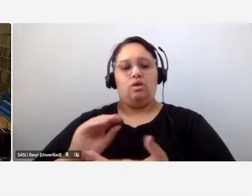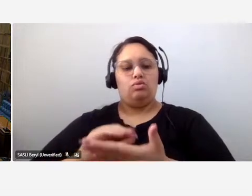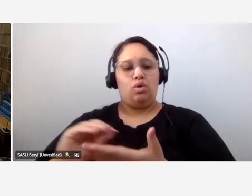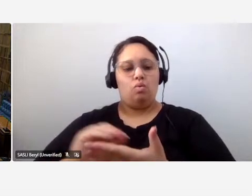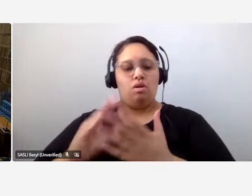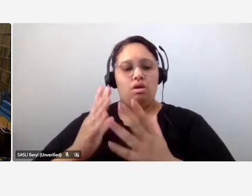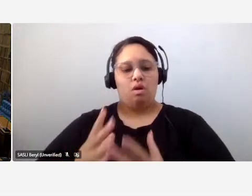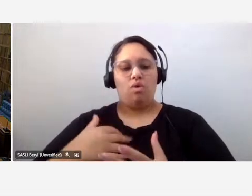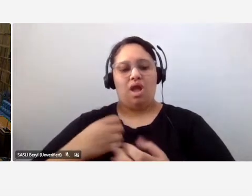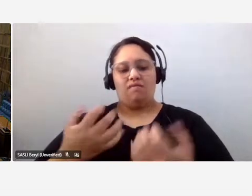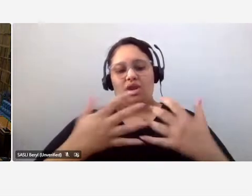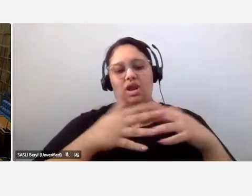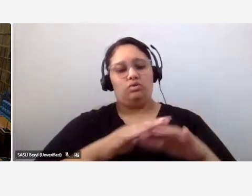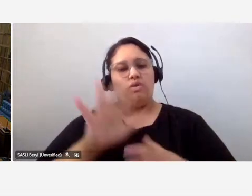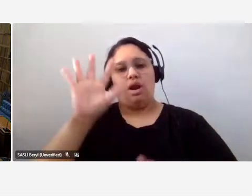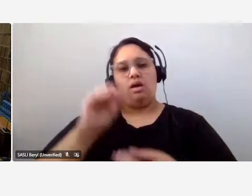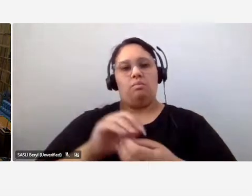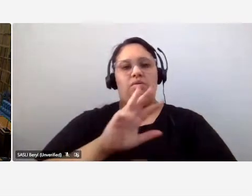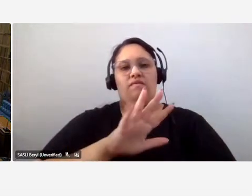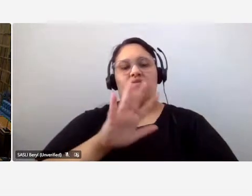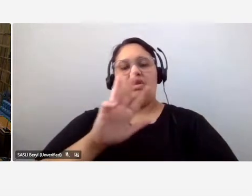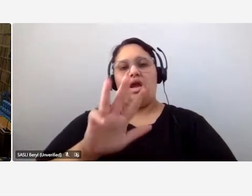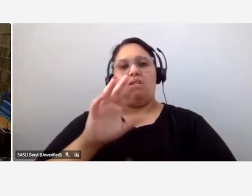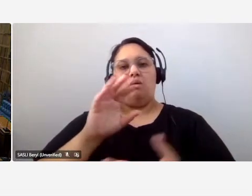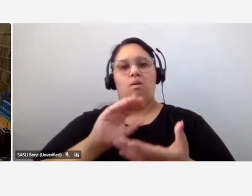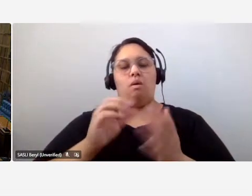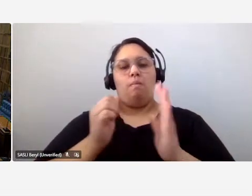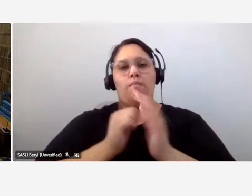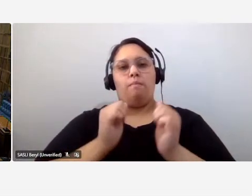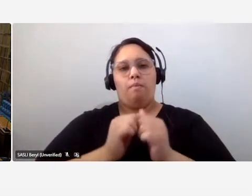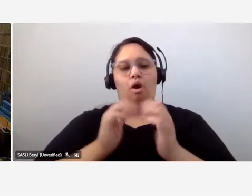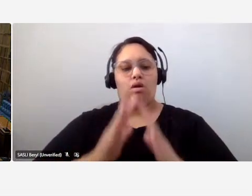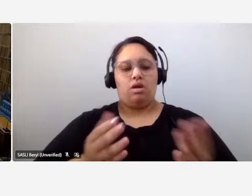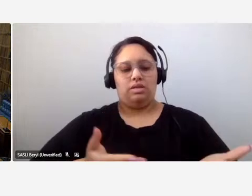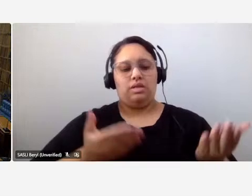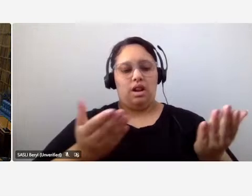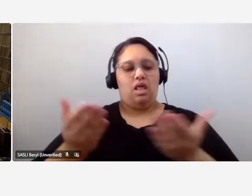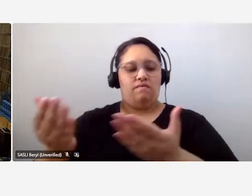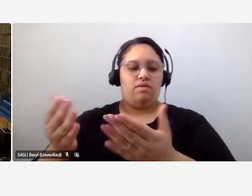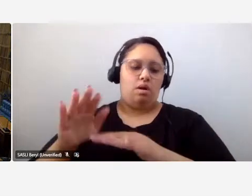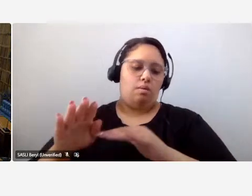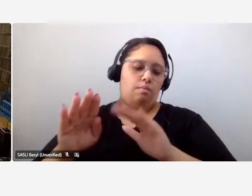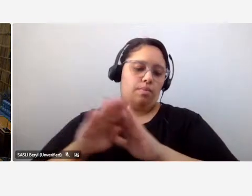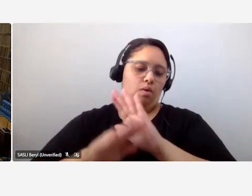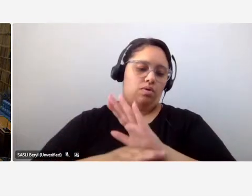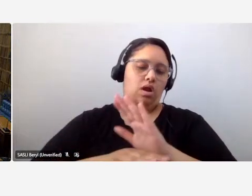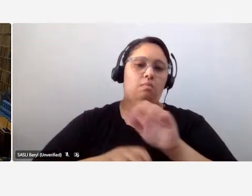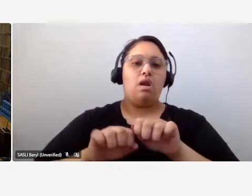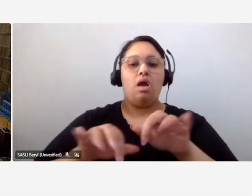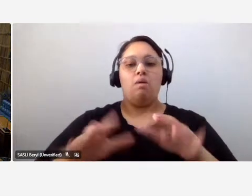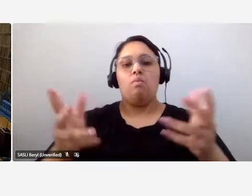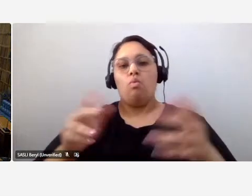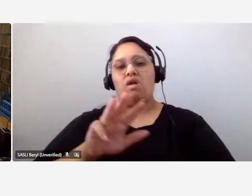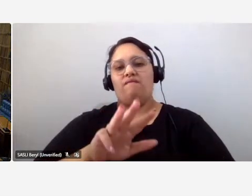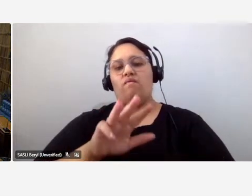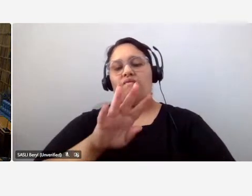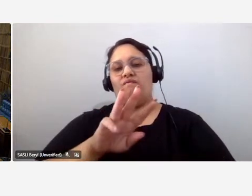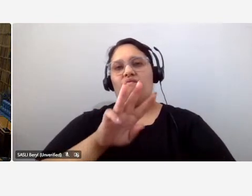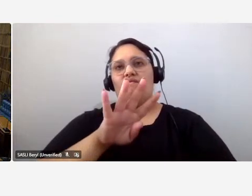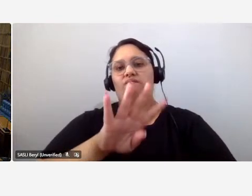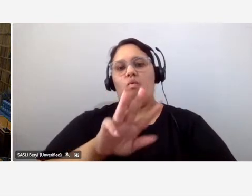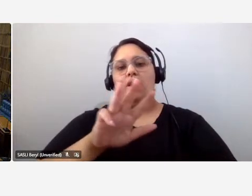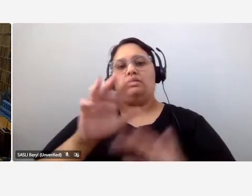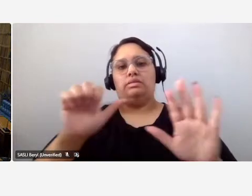we have a network of 59 partners delivering the program. The footprint is in 496